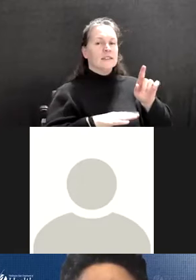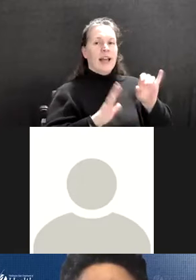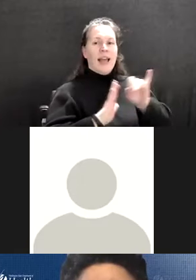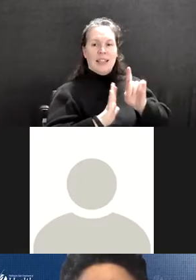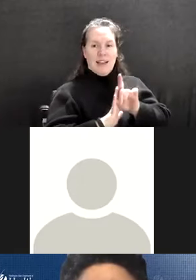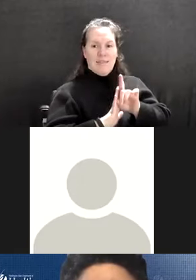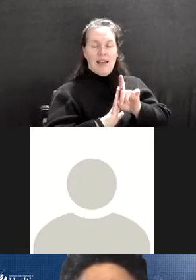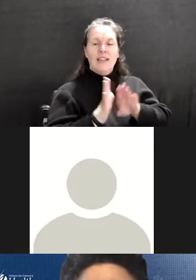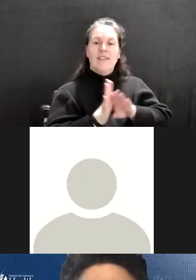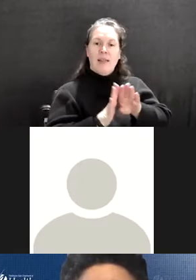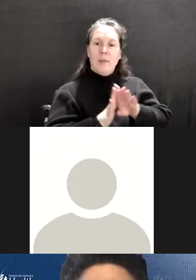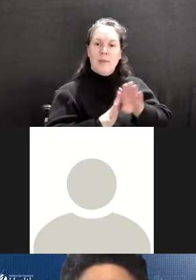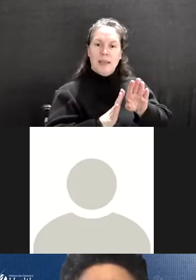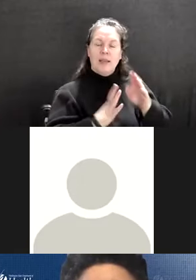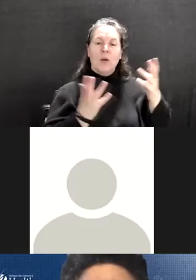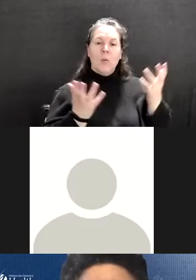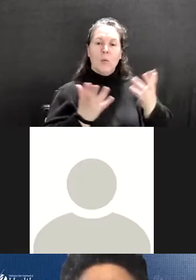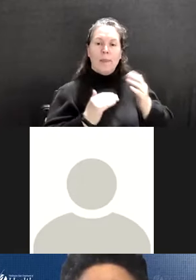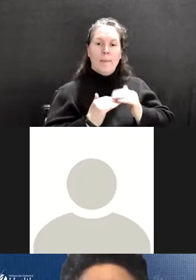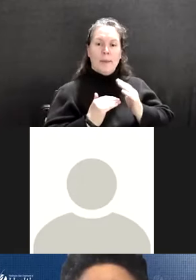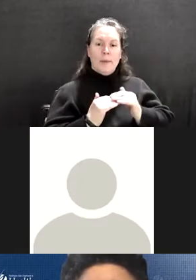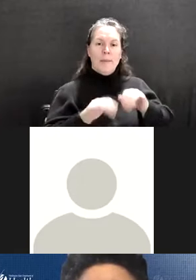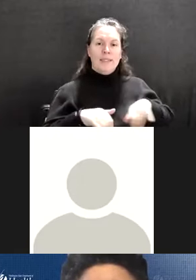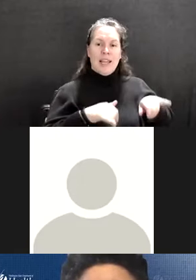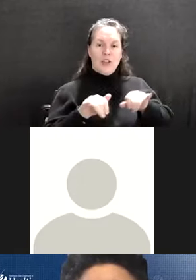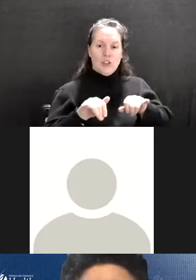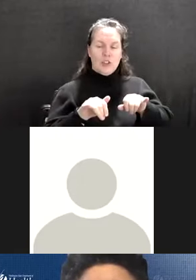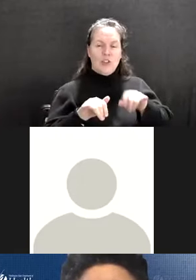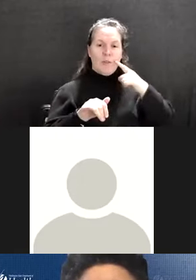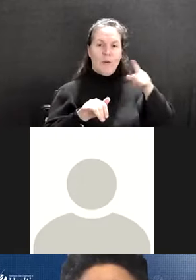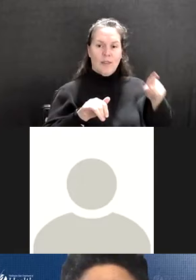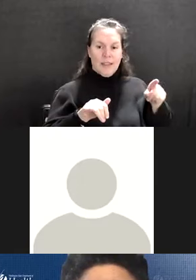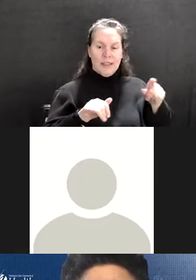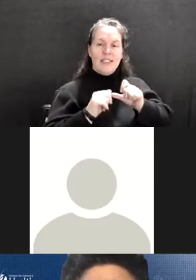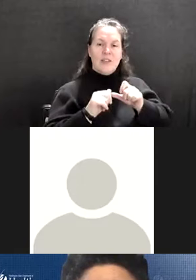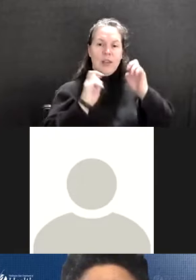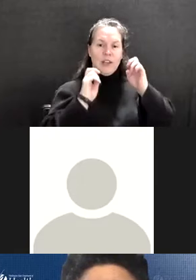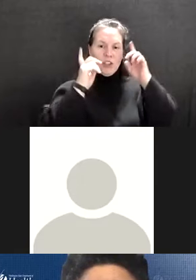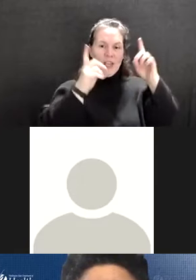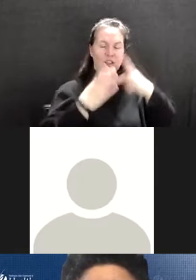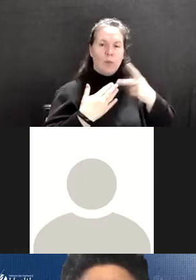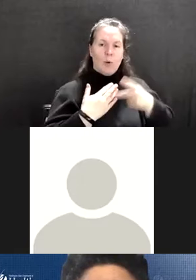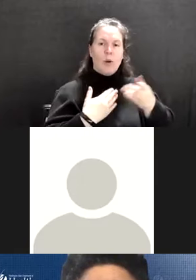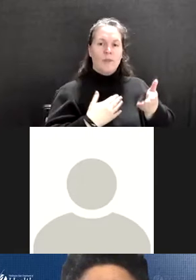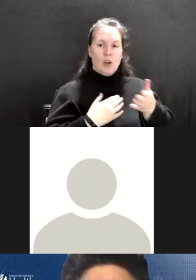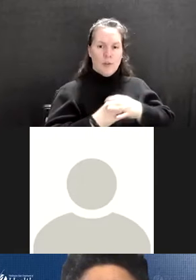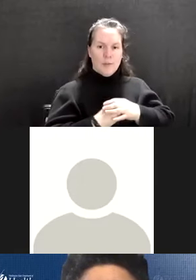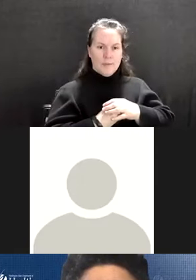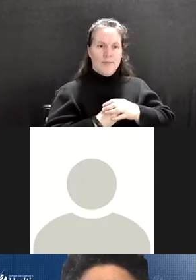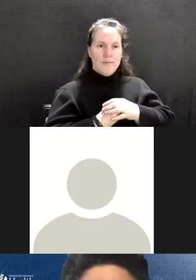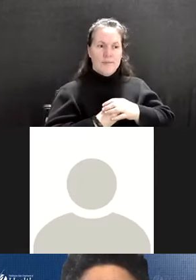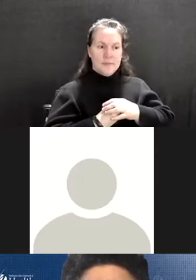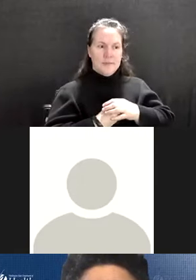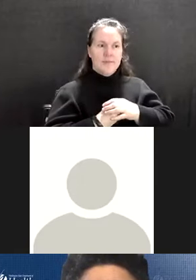identifying and developing what the minimum standards for these continuing education programs are,